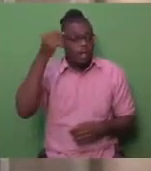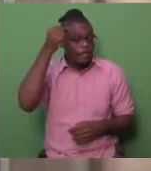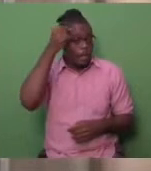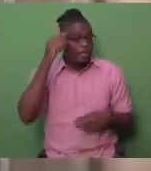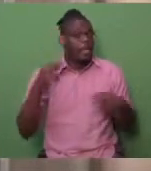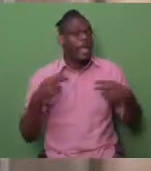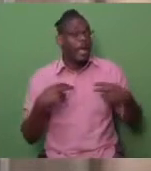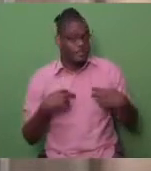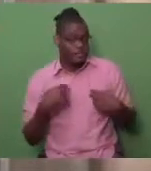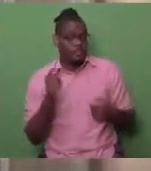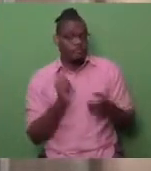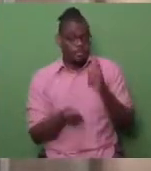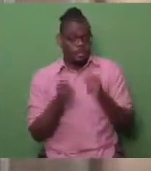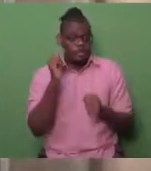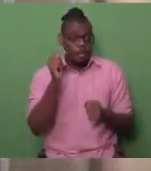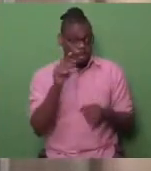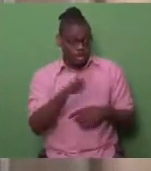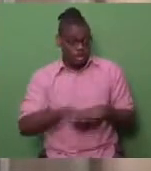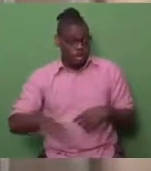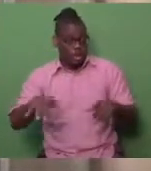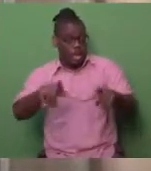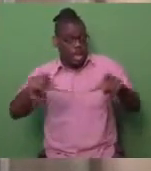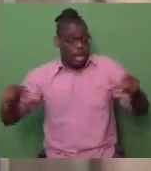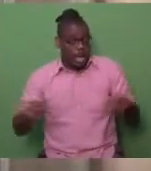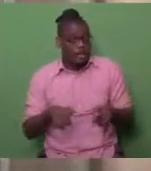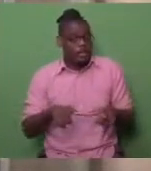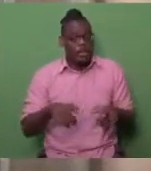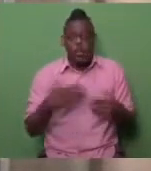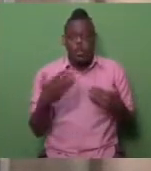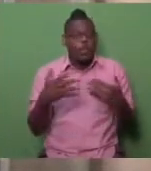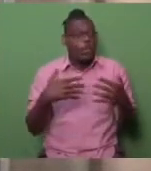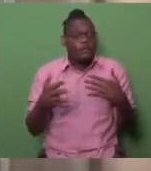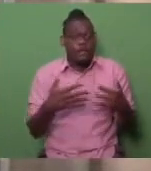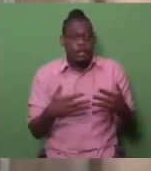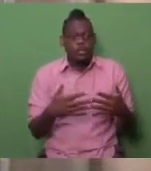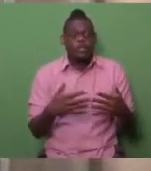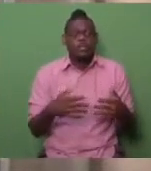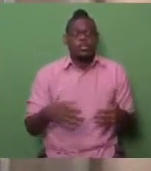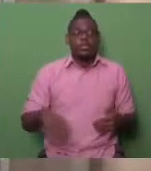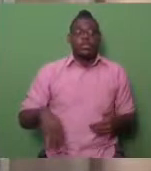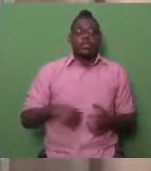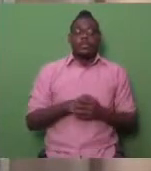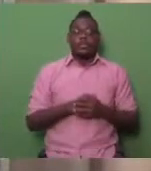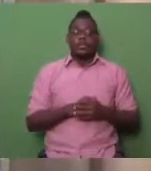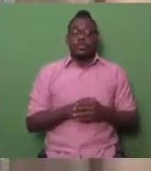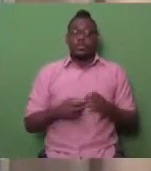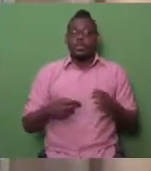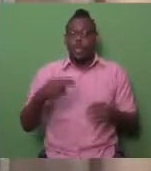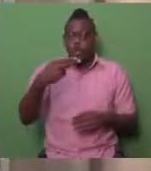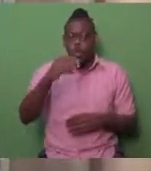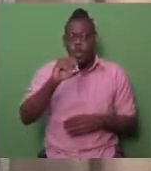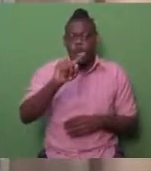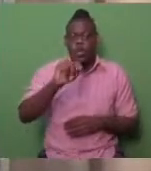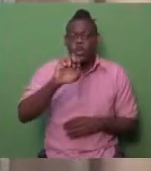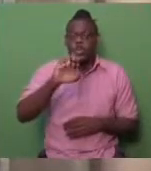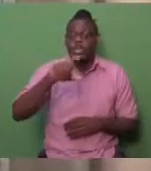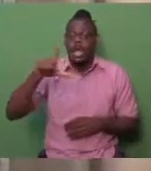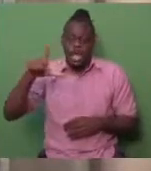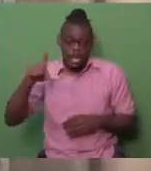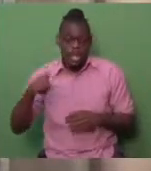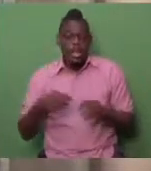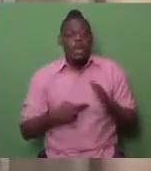else, all these hotel places you want to give them, there will be no transparency and integrity, transparency.